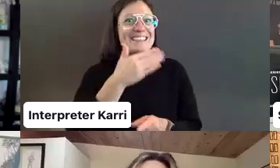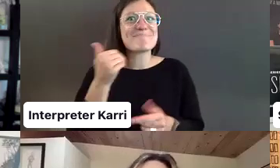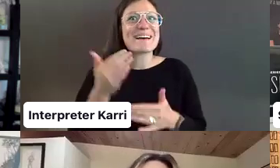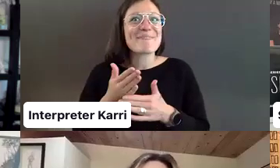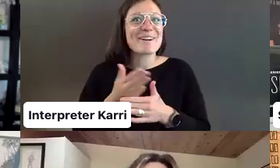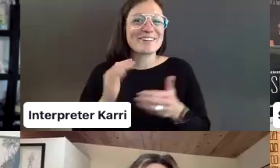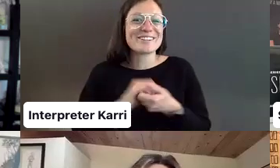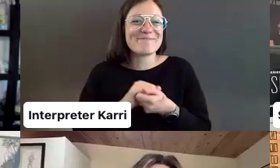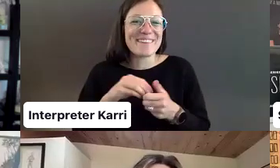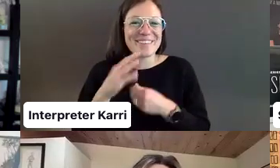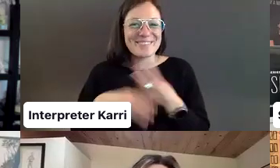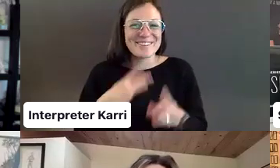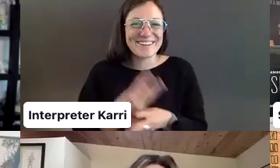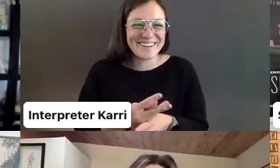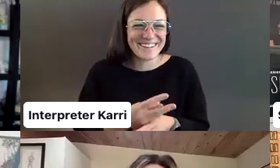world.